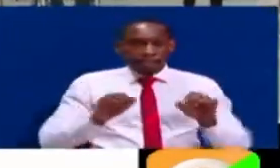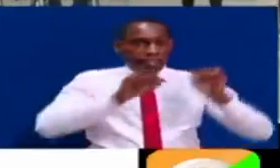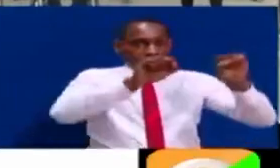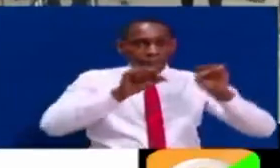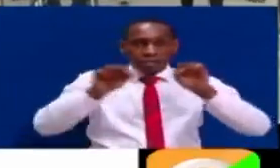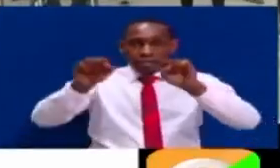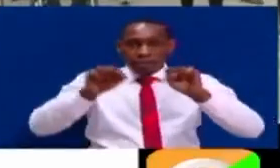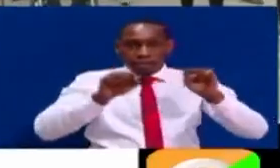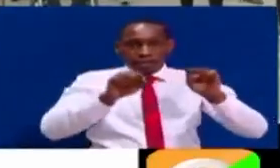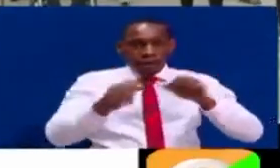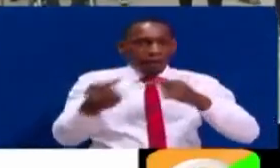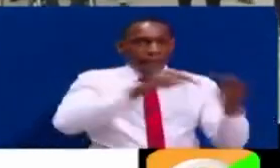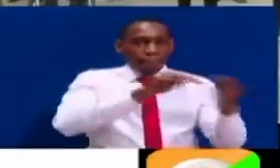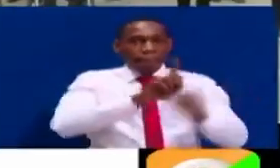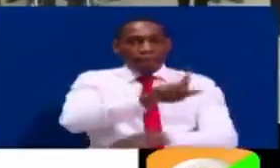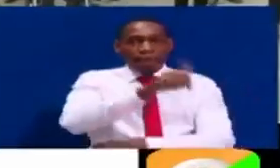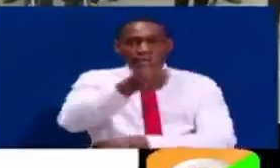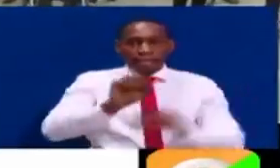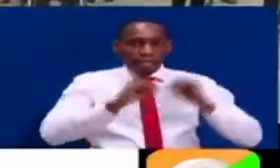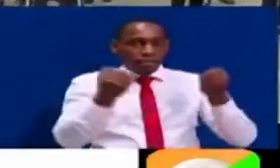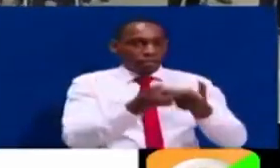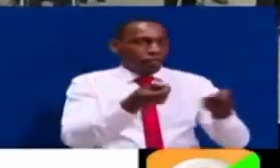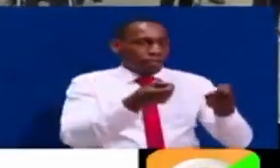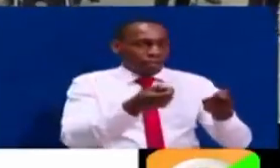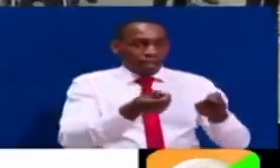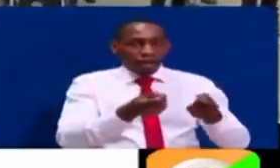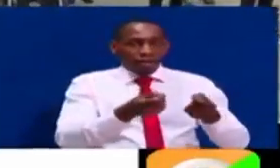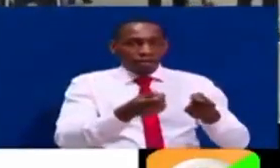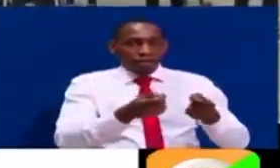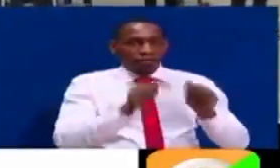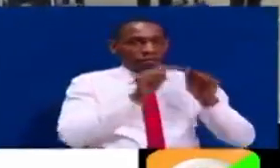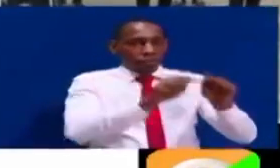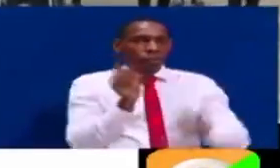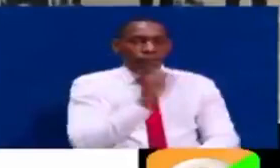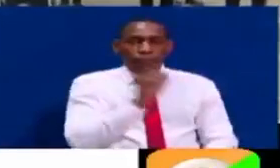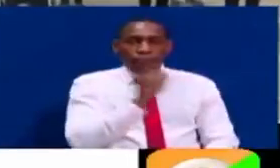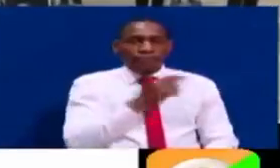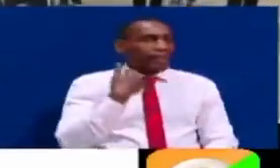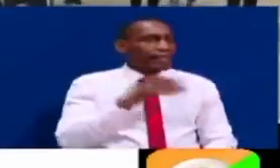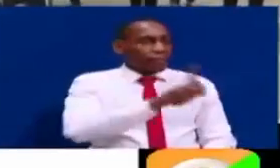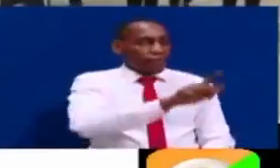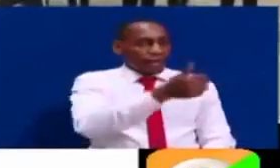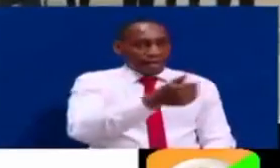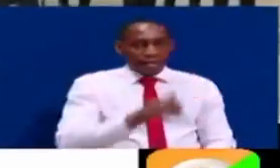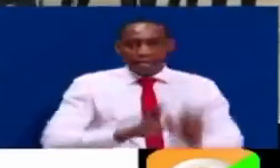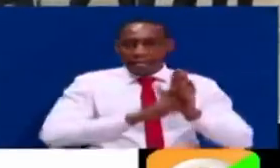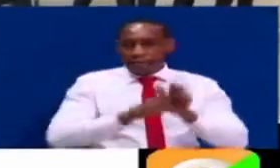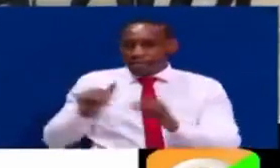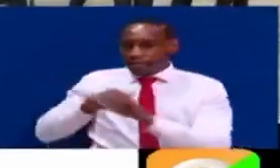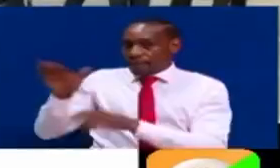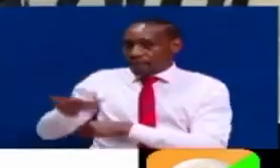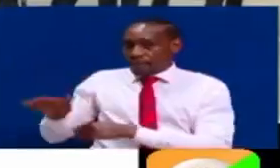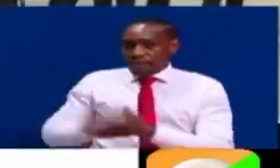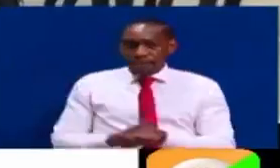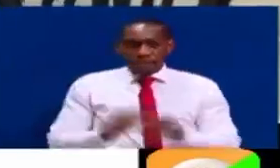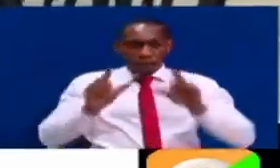are almost going for each other's jugulars on social media, exchanging fierce words and hating each other on their behalf.